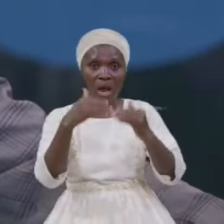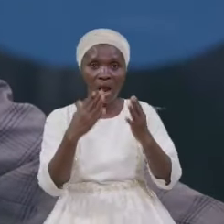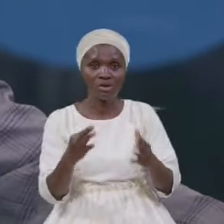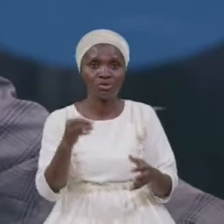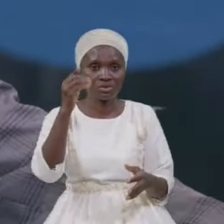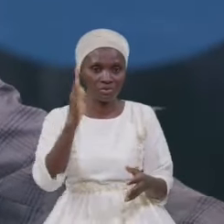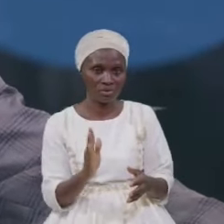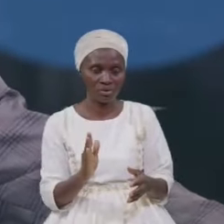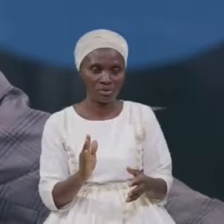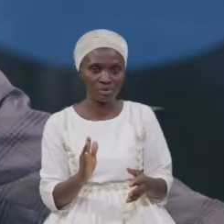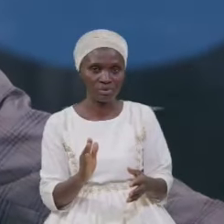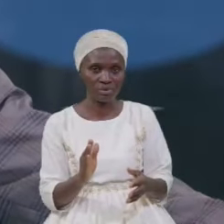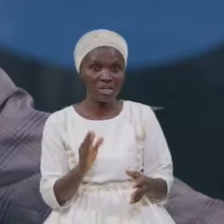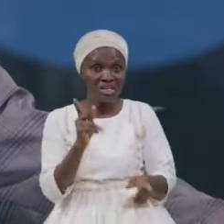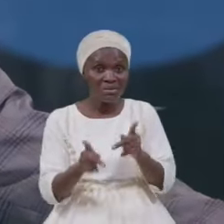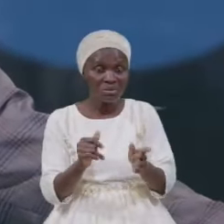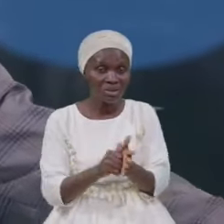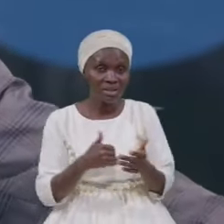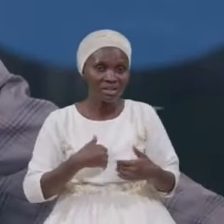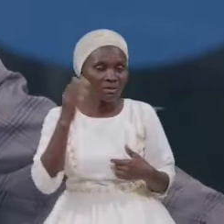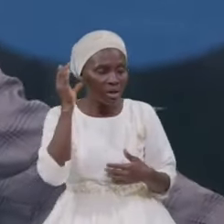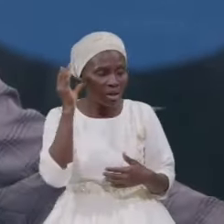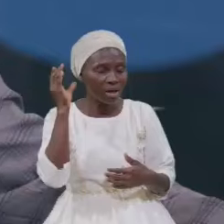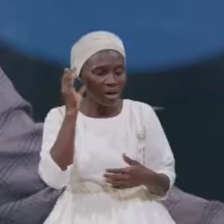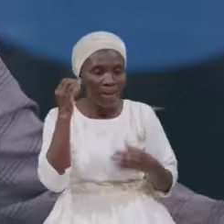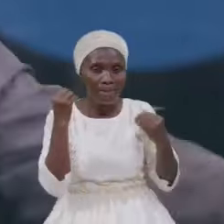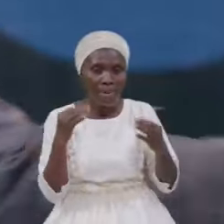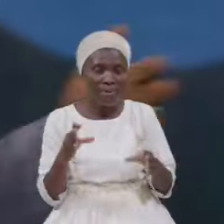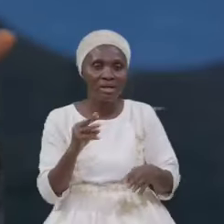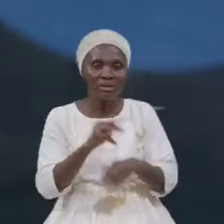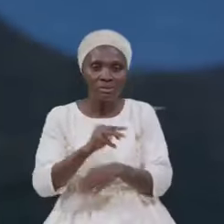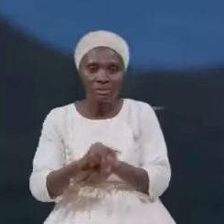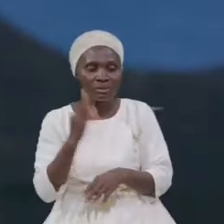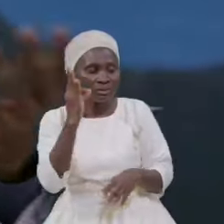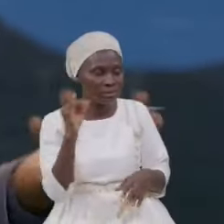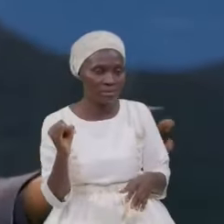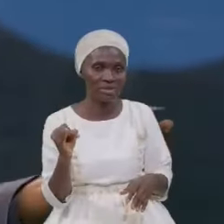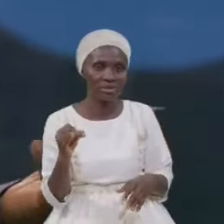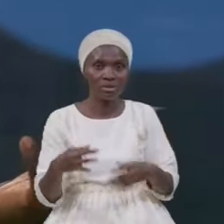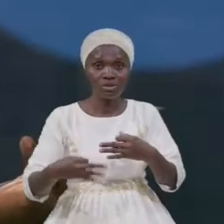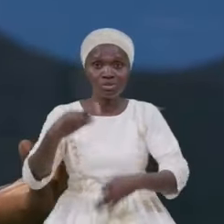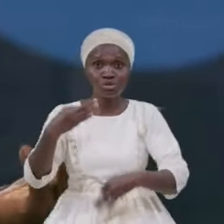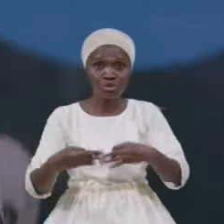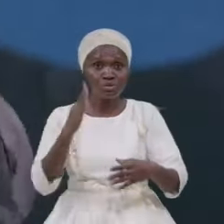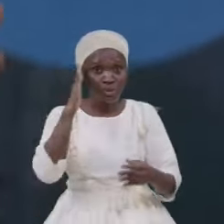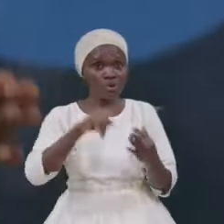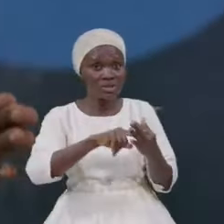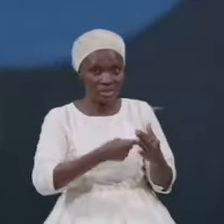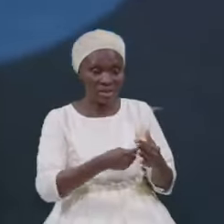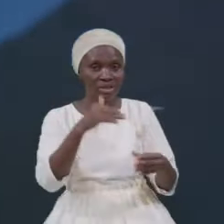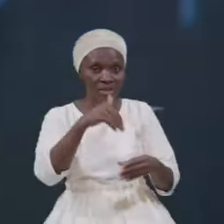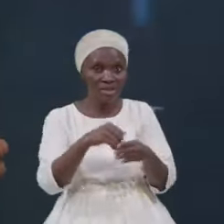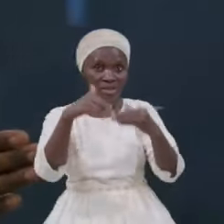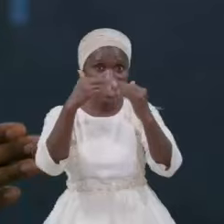message, judgment will start in the house of God. And if it first begin at us,